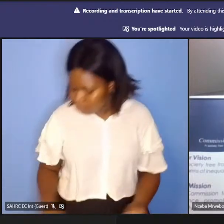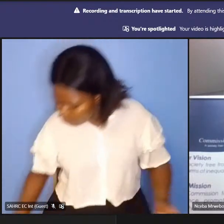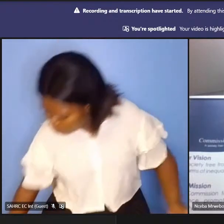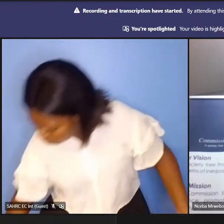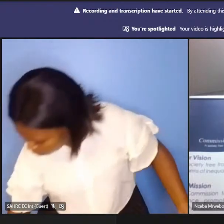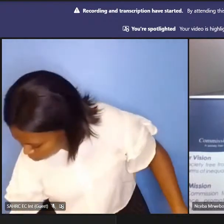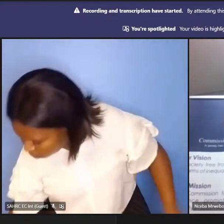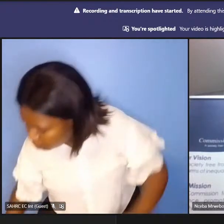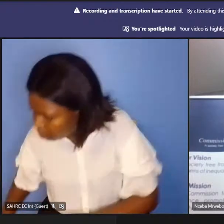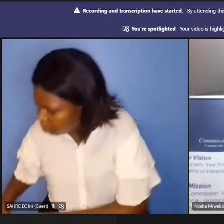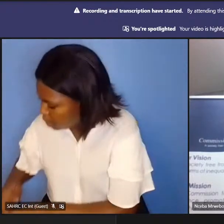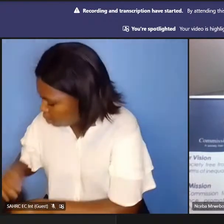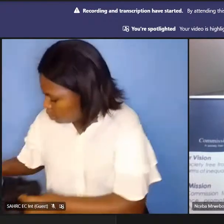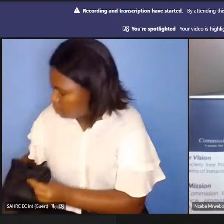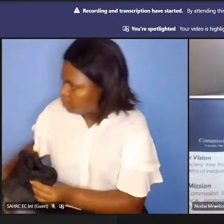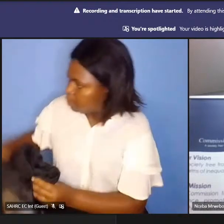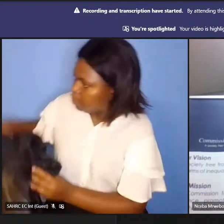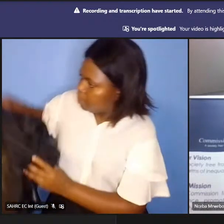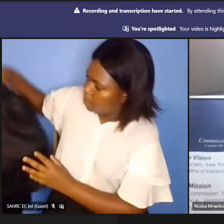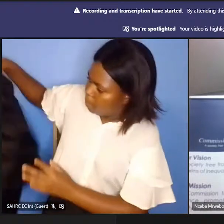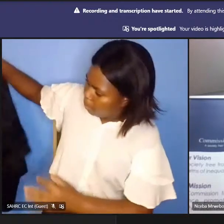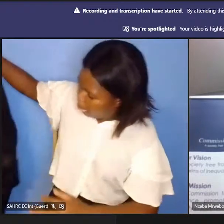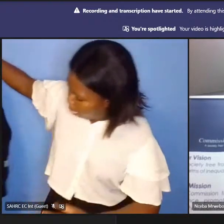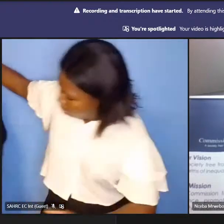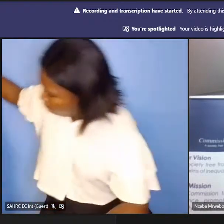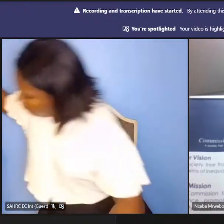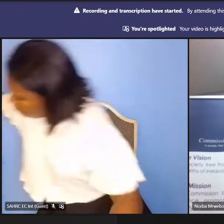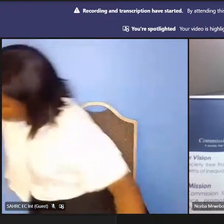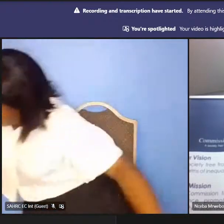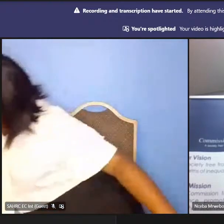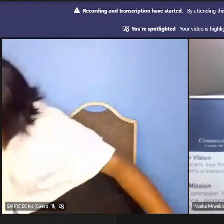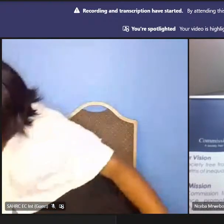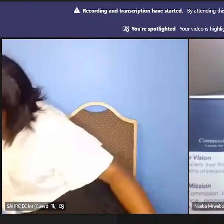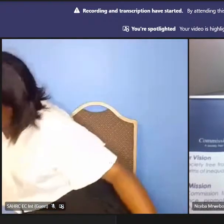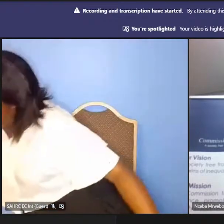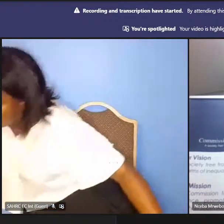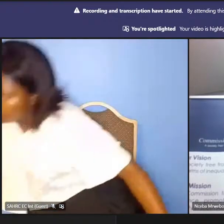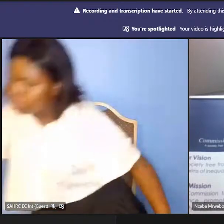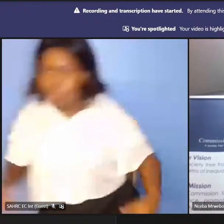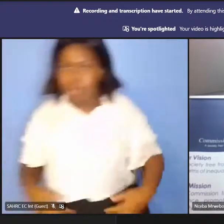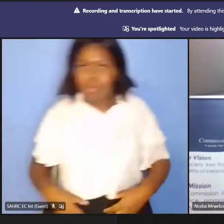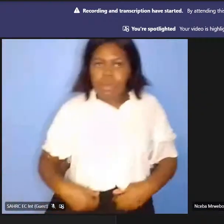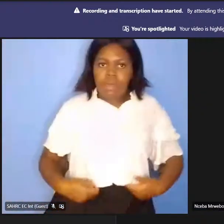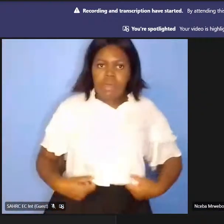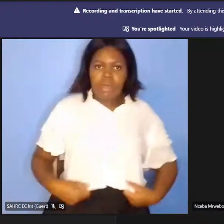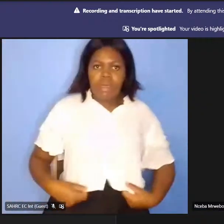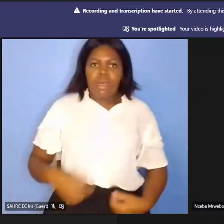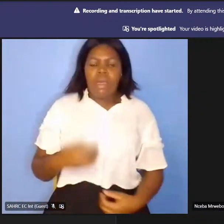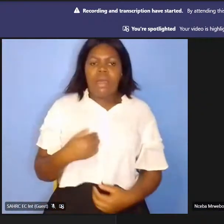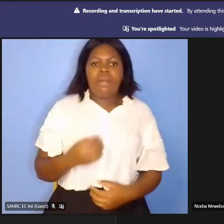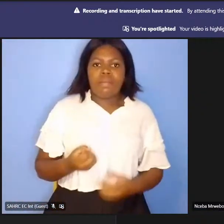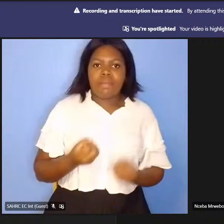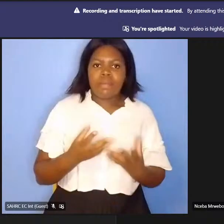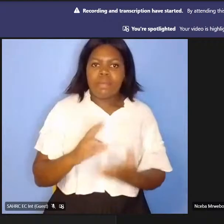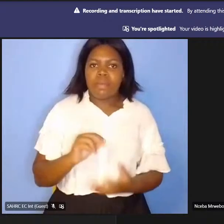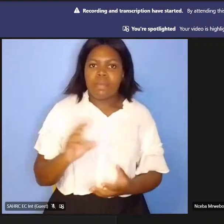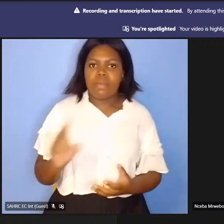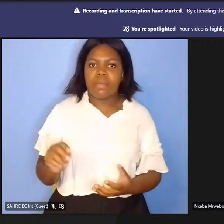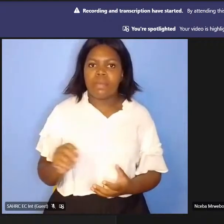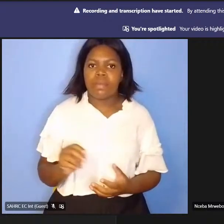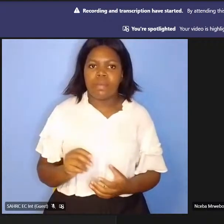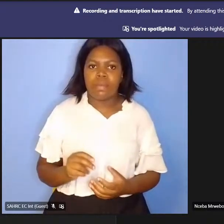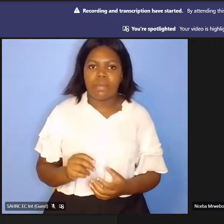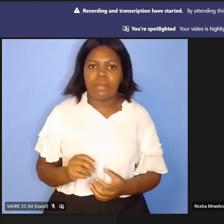for us to understand the position of the Commission as well. I'm going to hand over to Commissioner. If there's